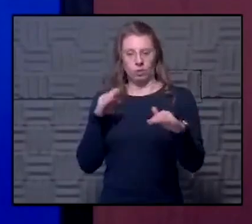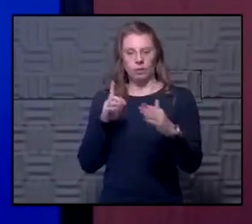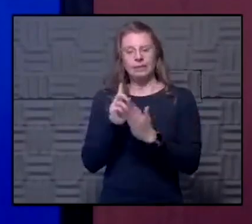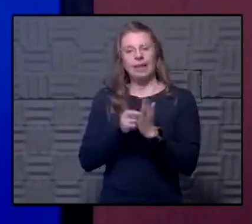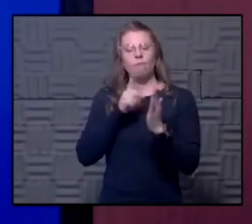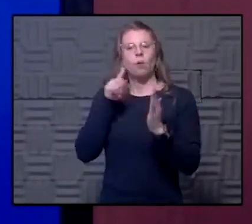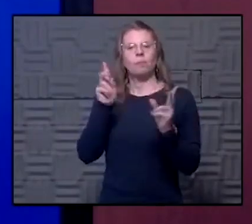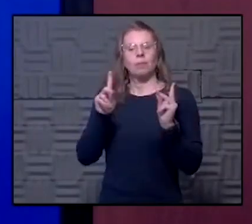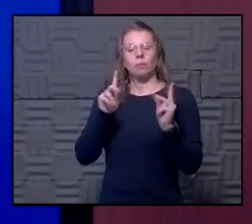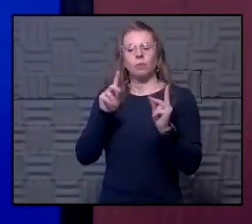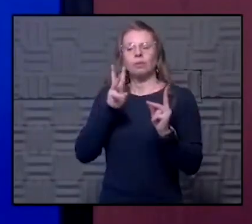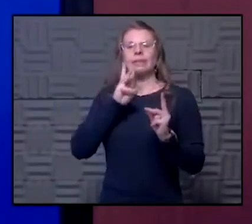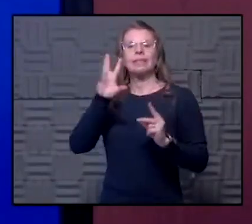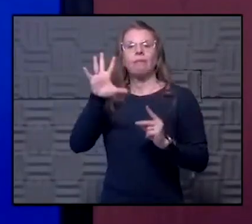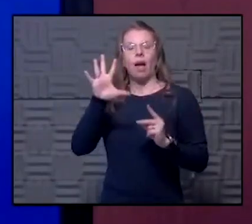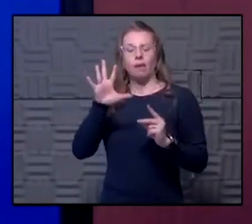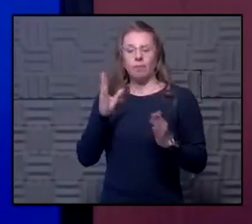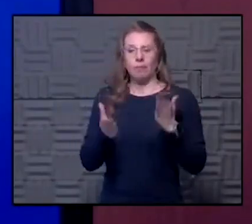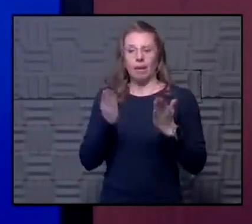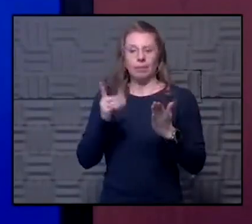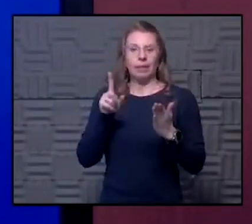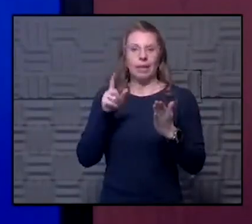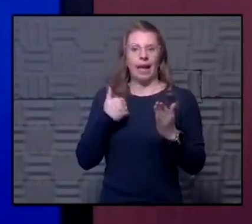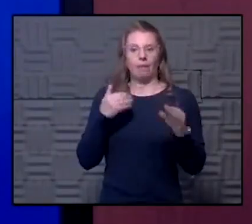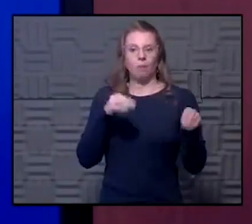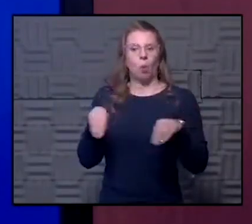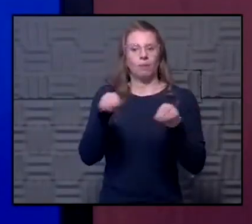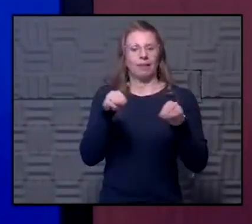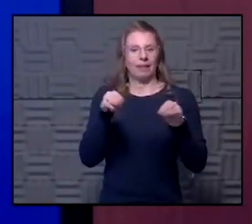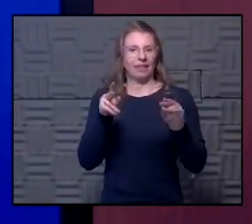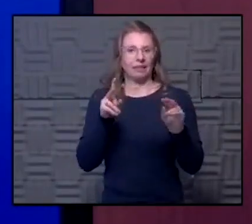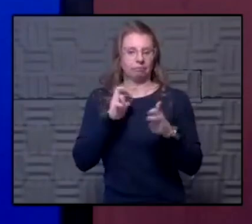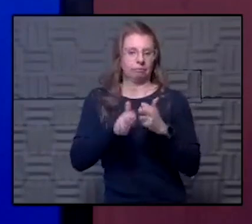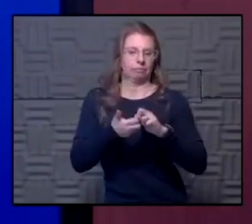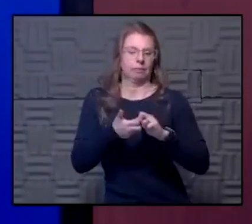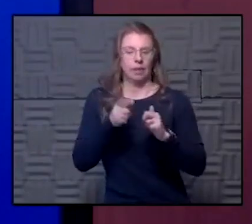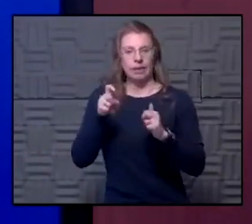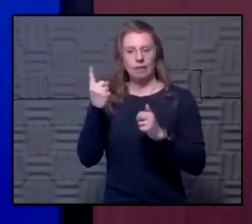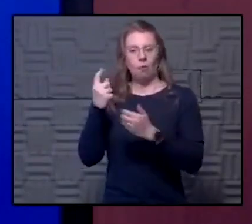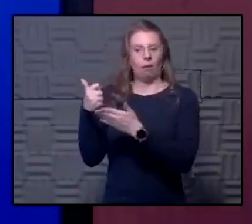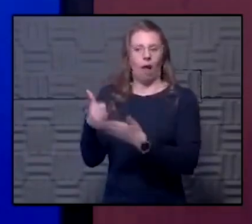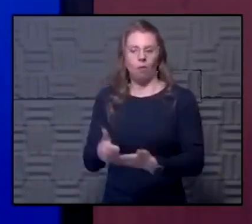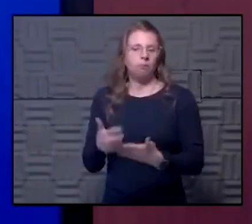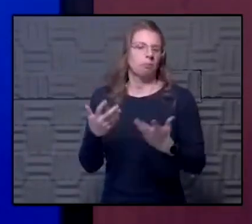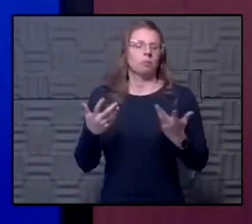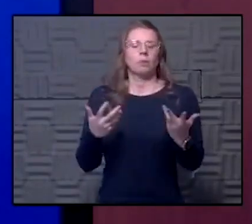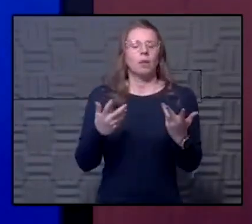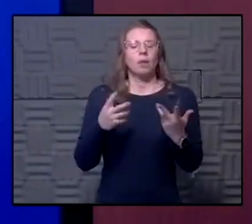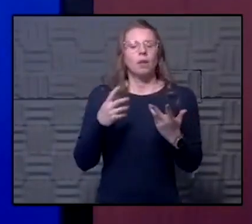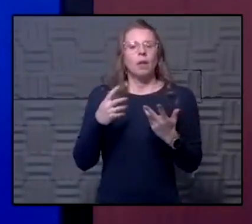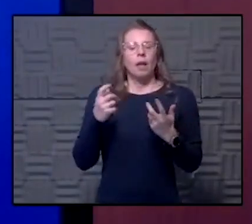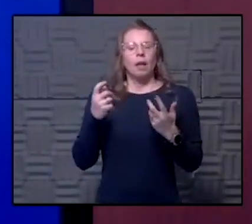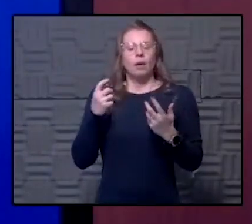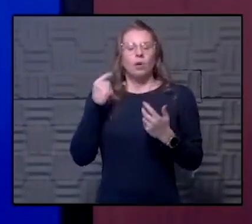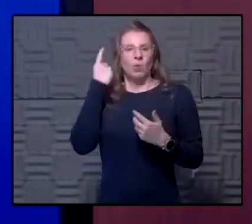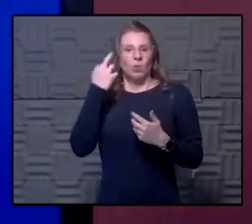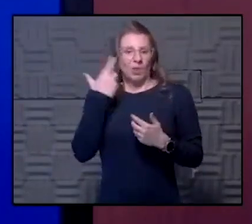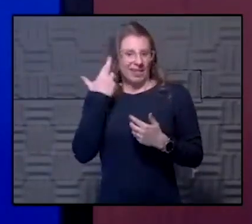65, who may have mobility issues or need someone to help them. And so those things are all reasons to